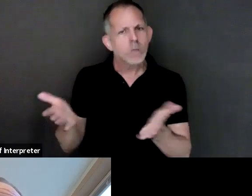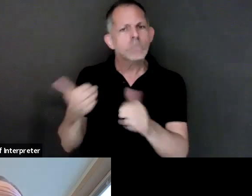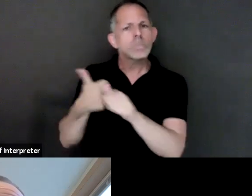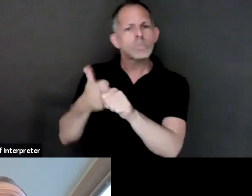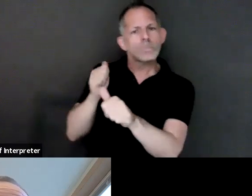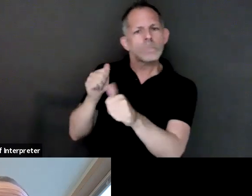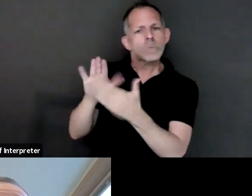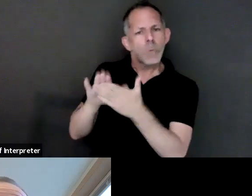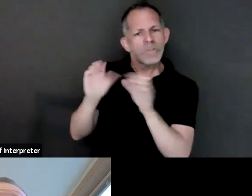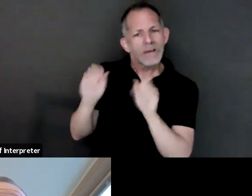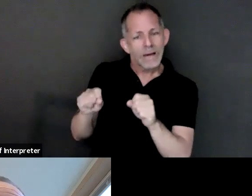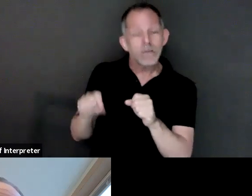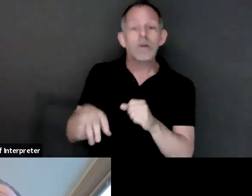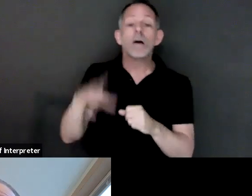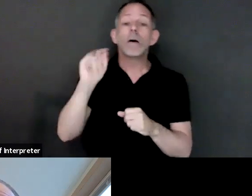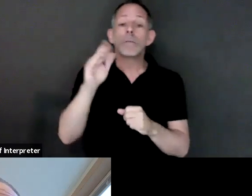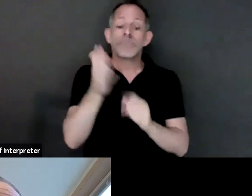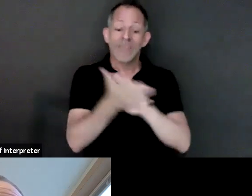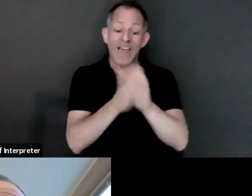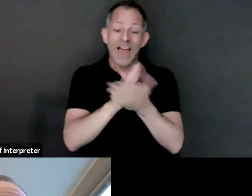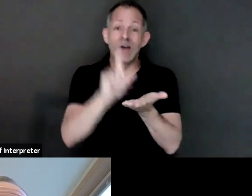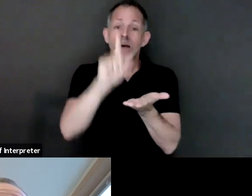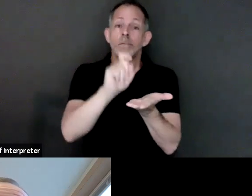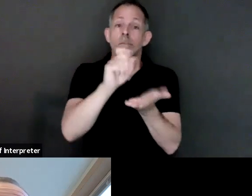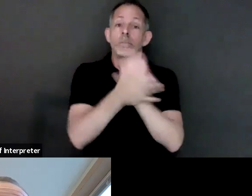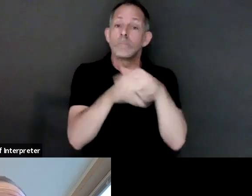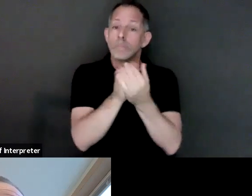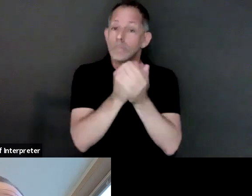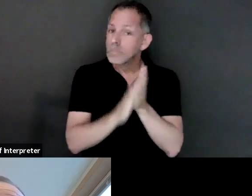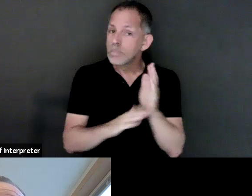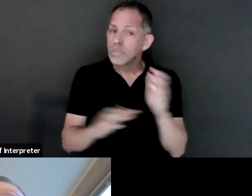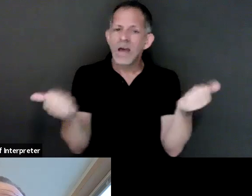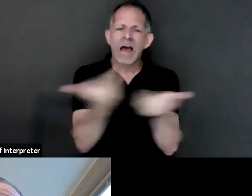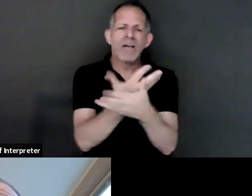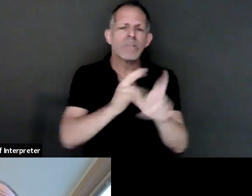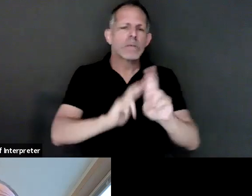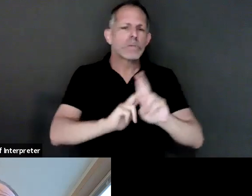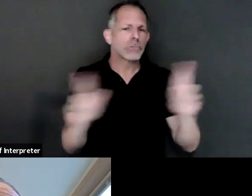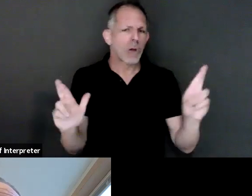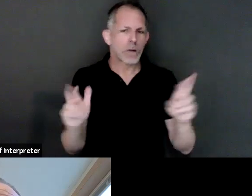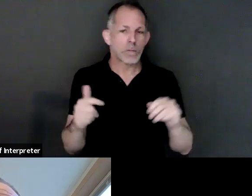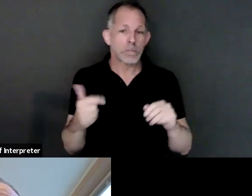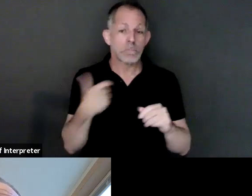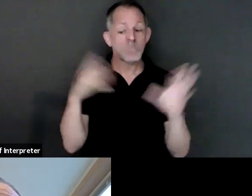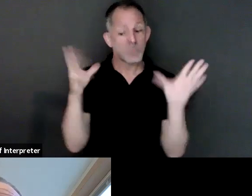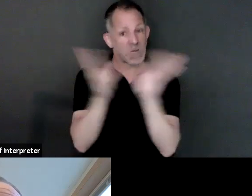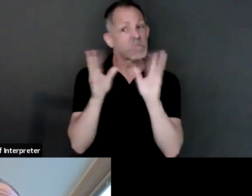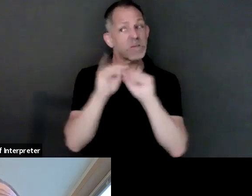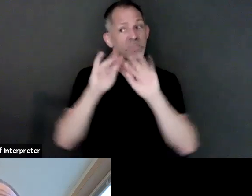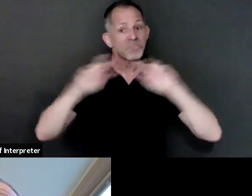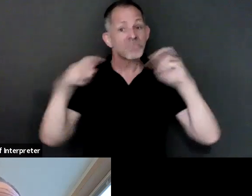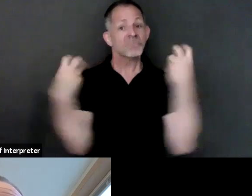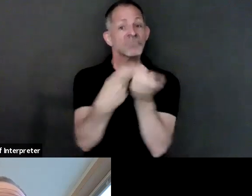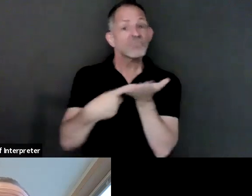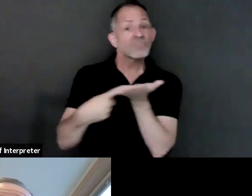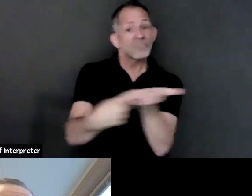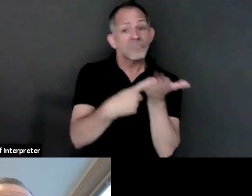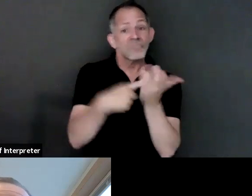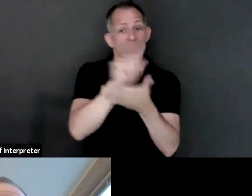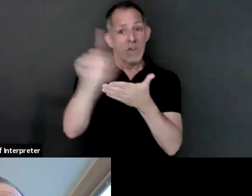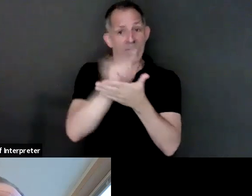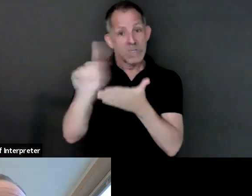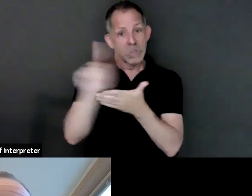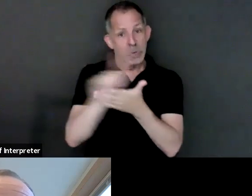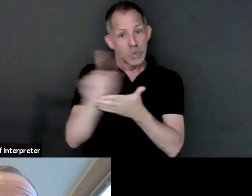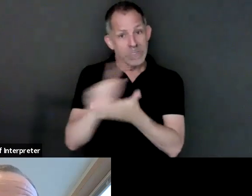do. That's what we're working with them on. We meet with them weekly in the lead up to school coming, and we'll